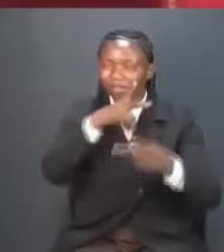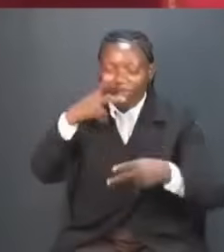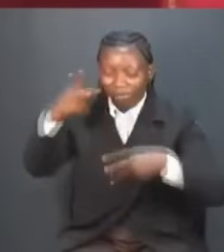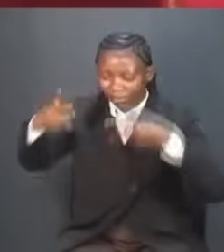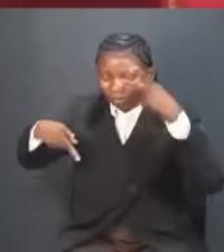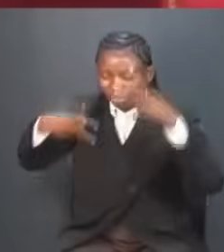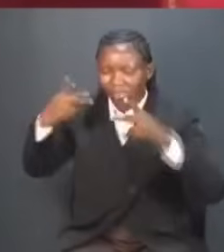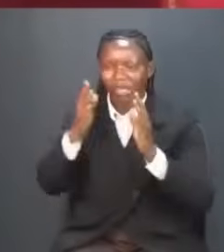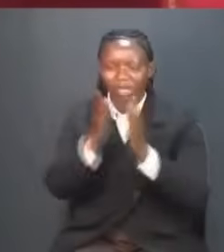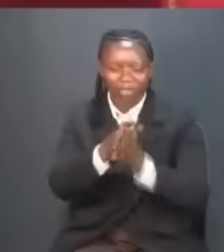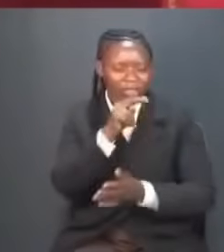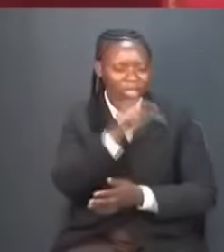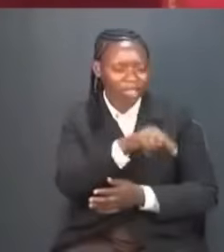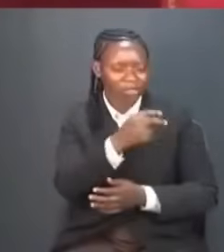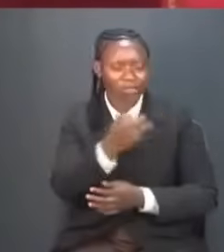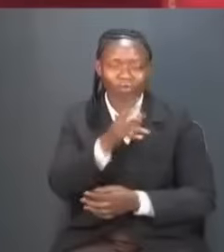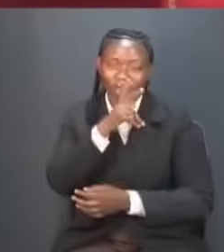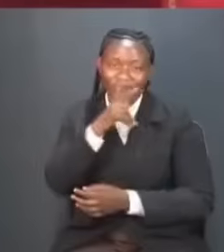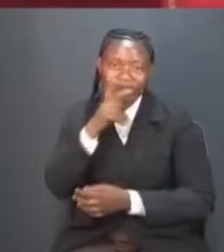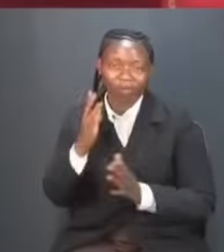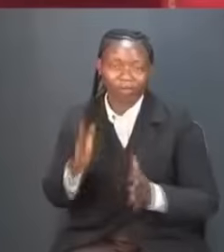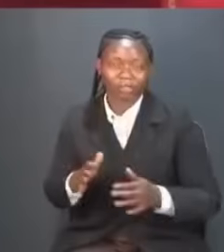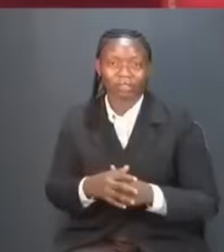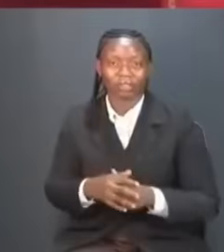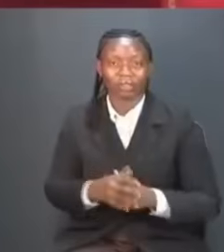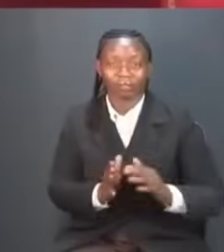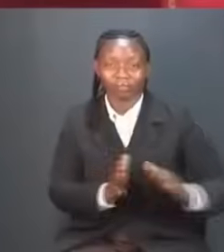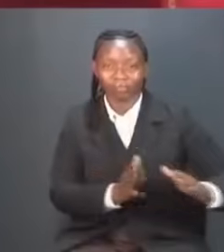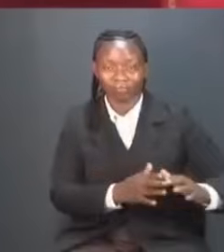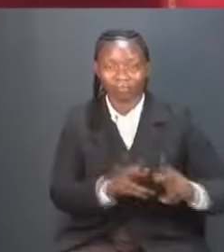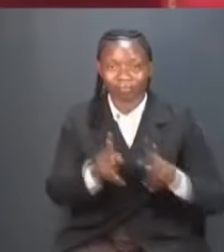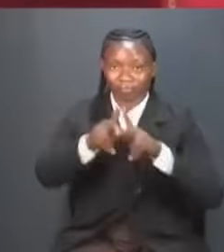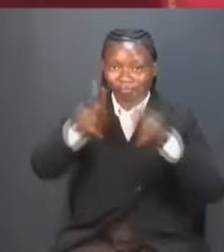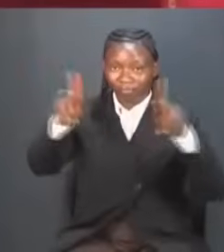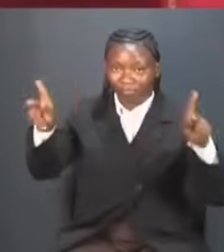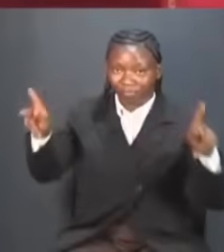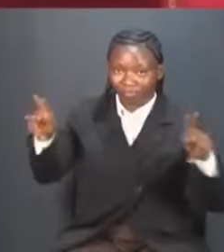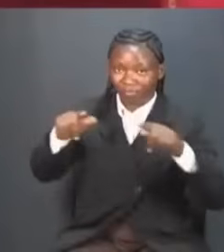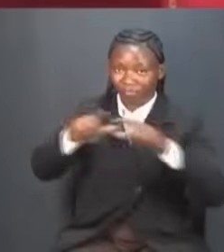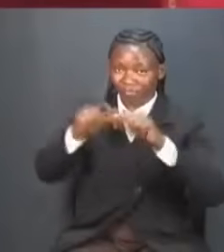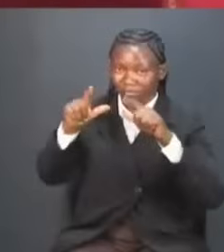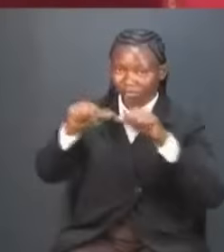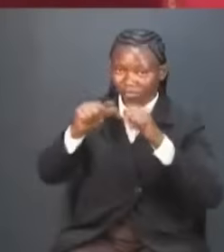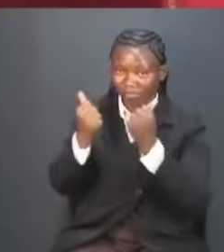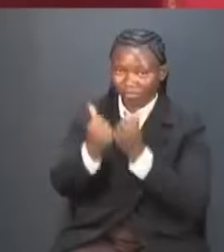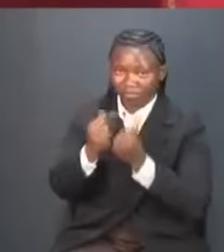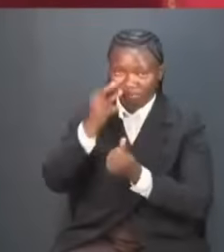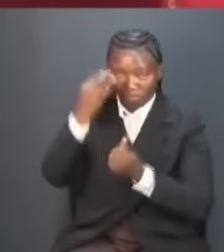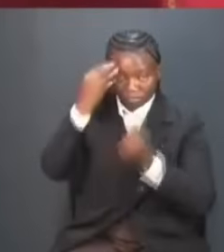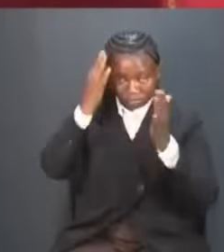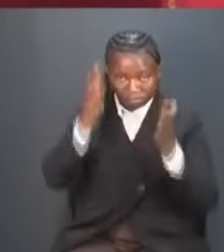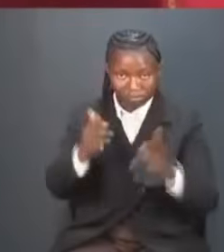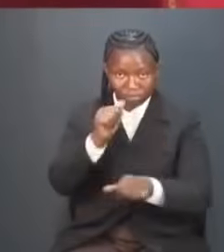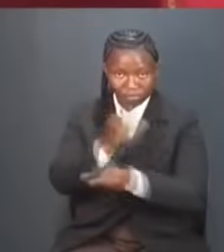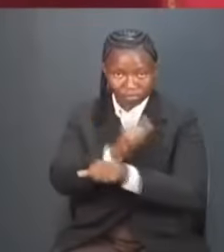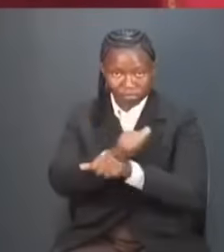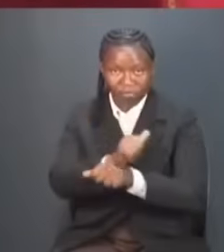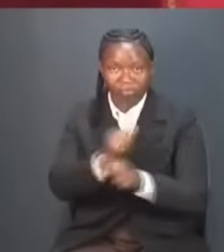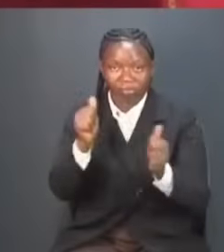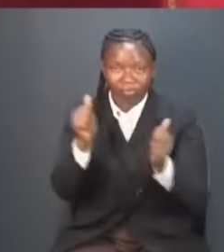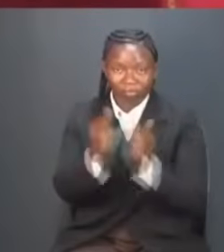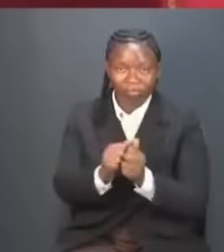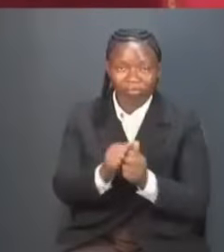the needs of farmers. Apart from the public extension agents, the ministry is working with the National